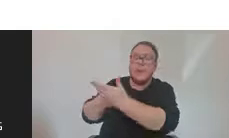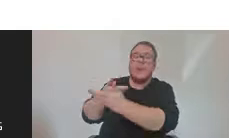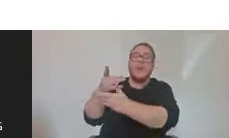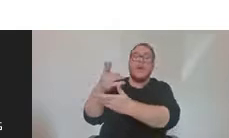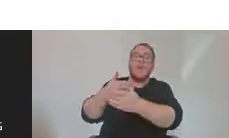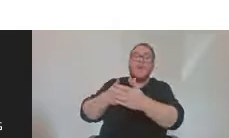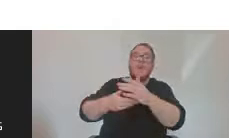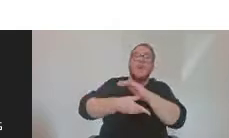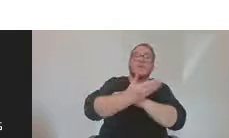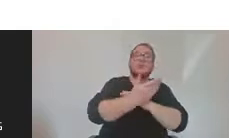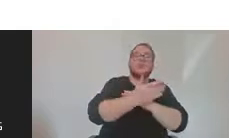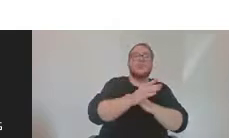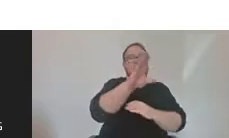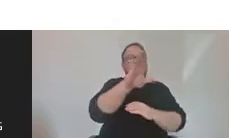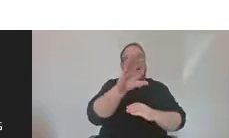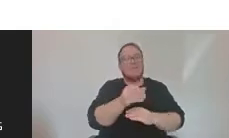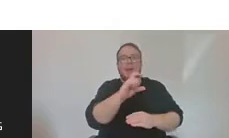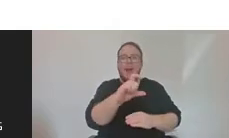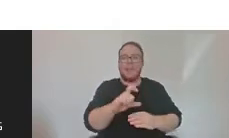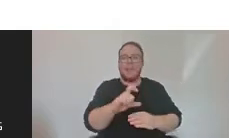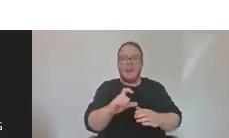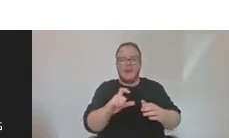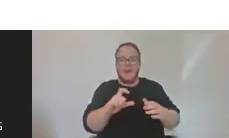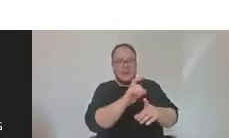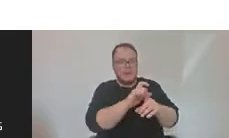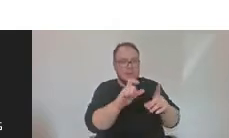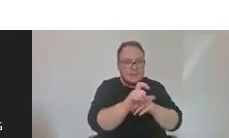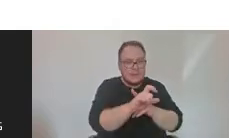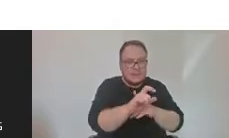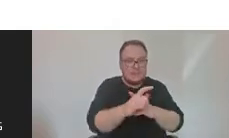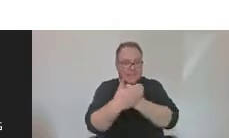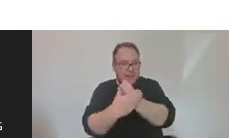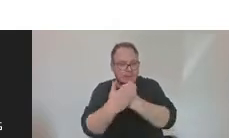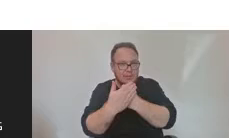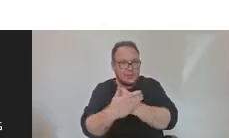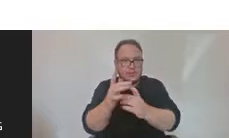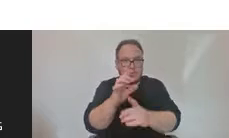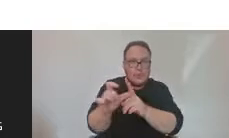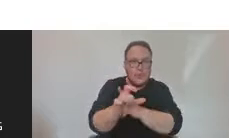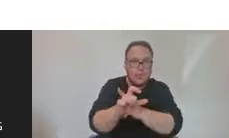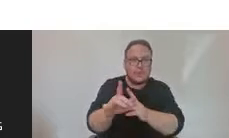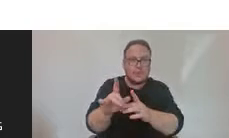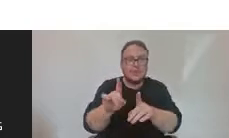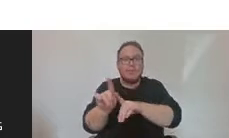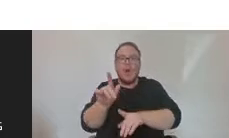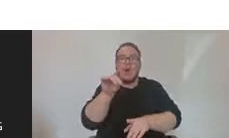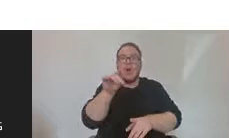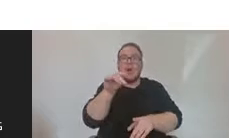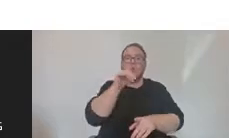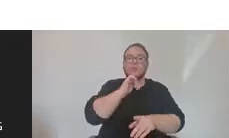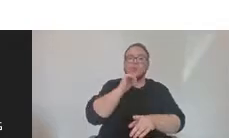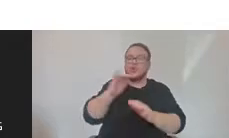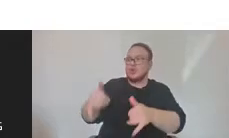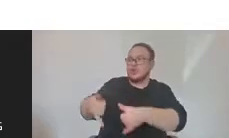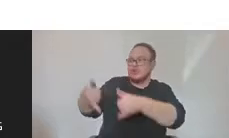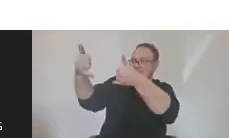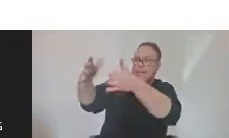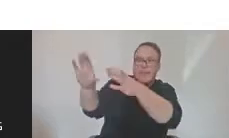African Caribbean communities. We used our community champions groups, the local authorities. We did radio